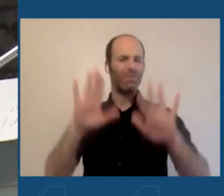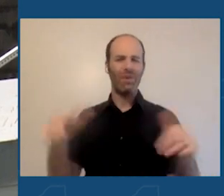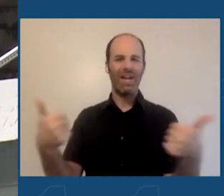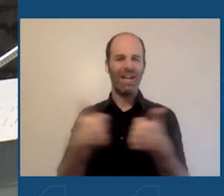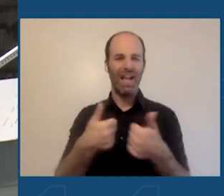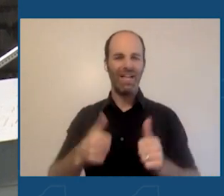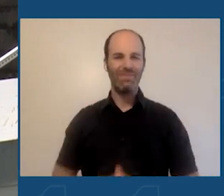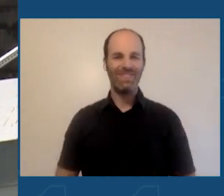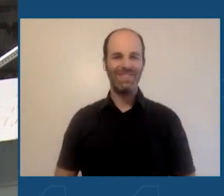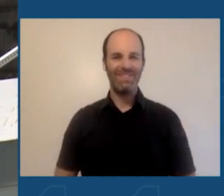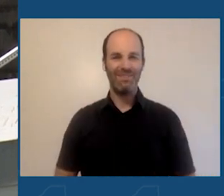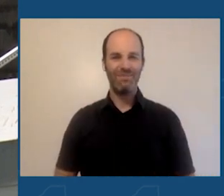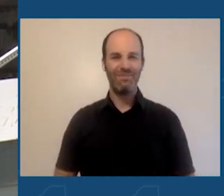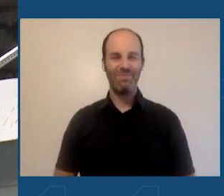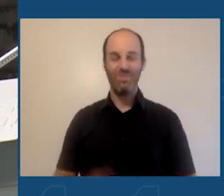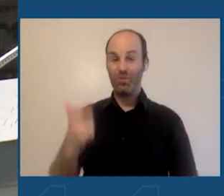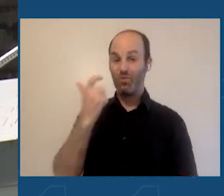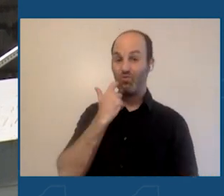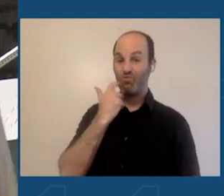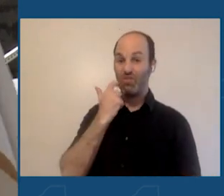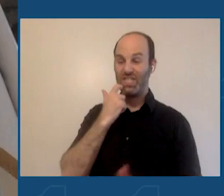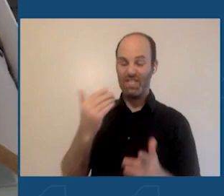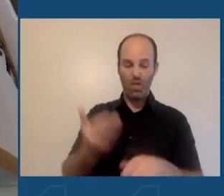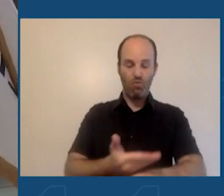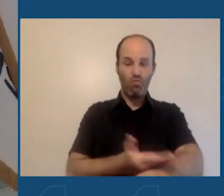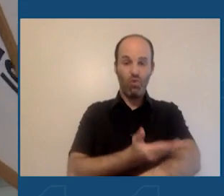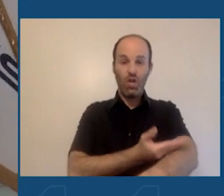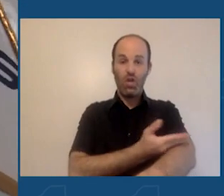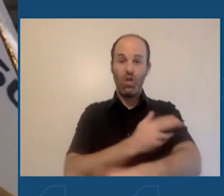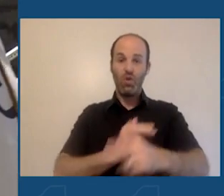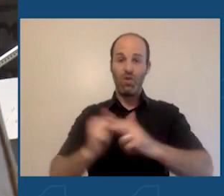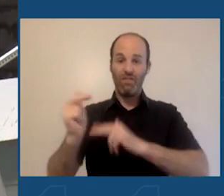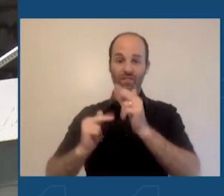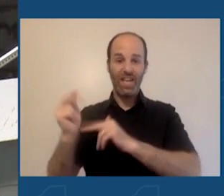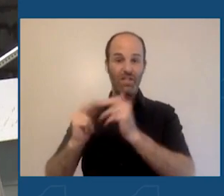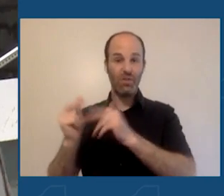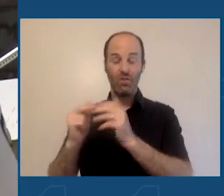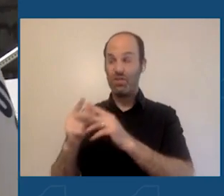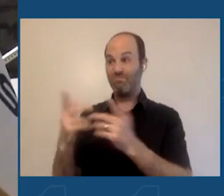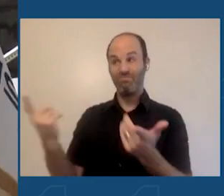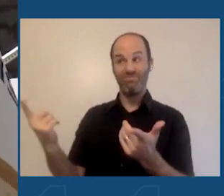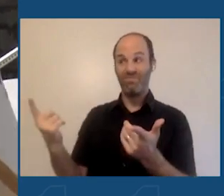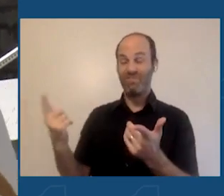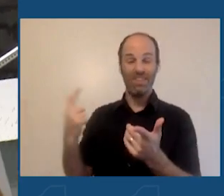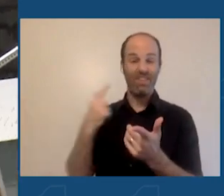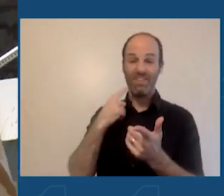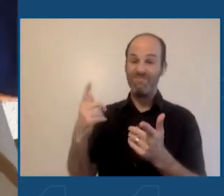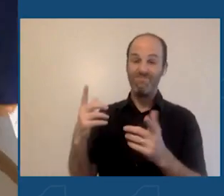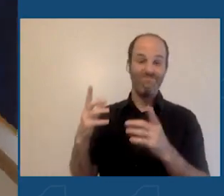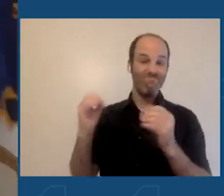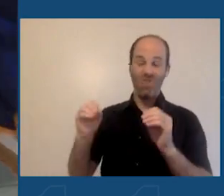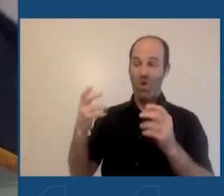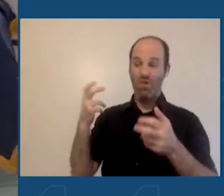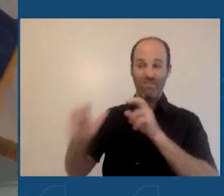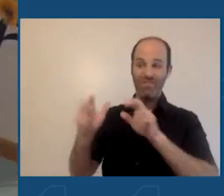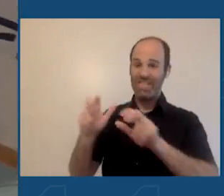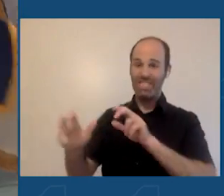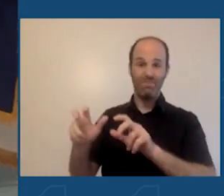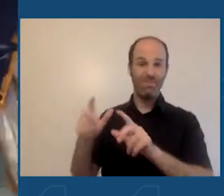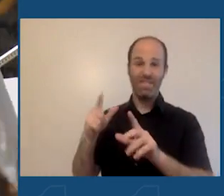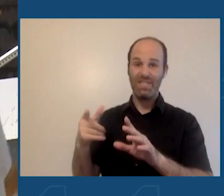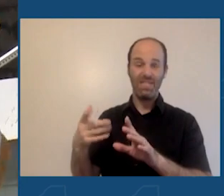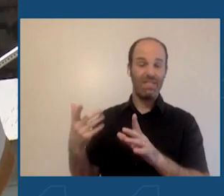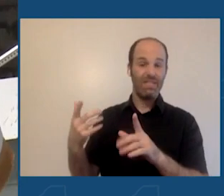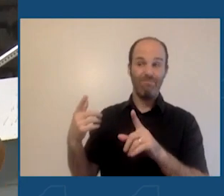These recently renewed venues, many of which had not seen any investment or upgrading since the preparation